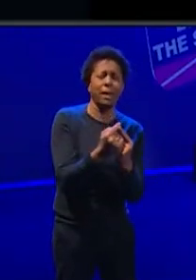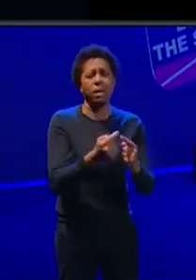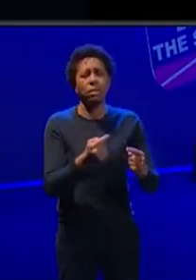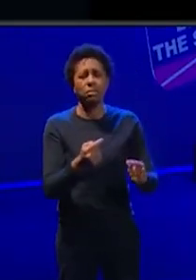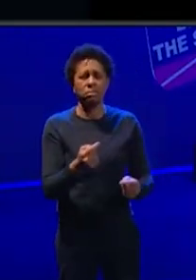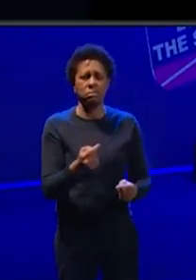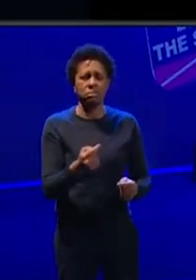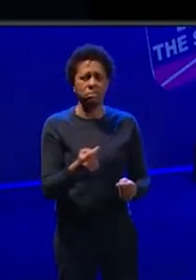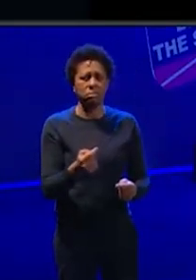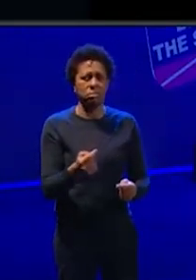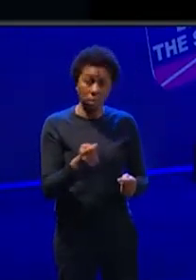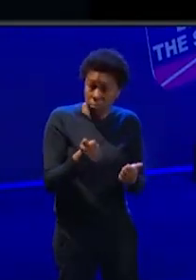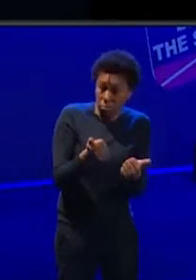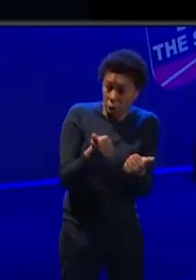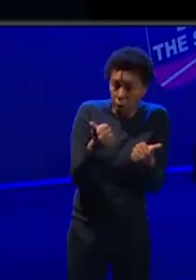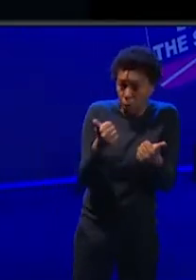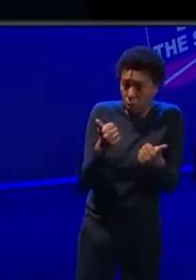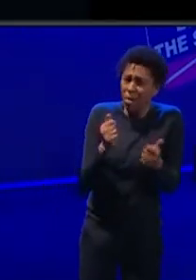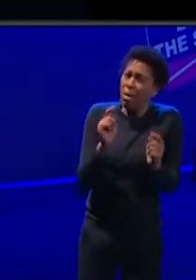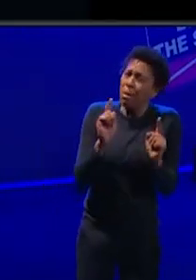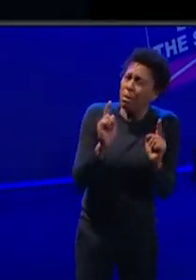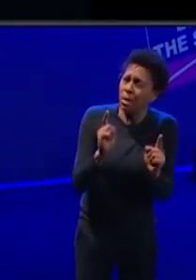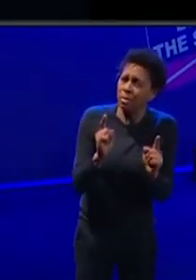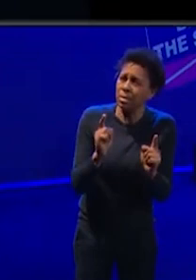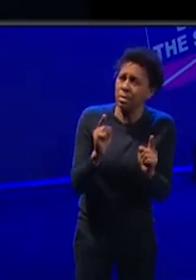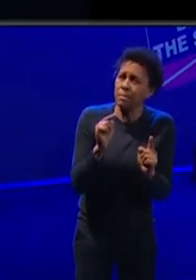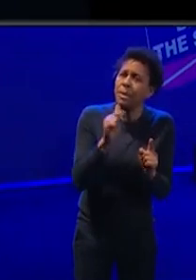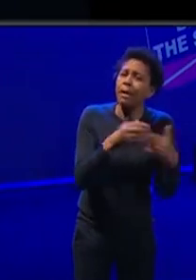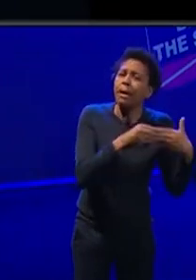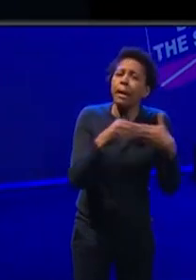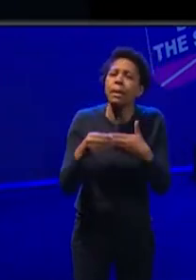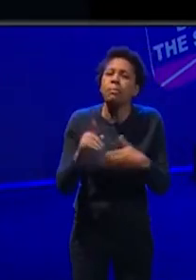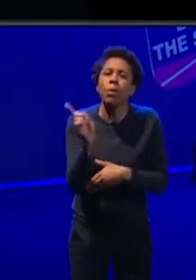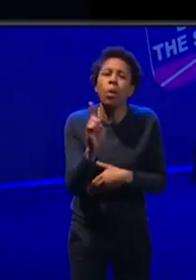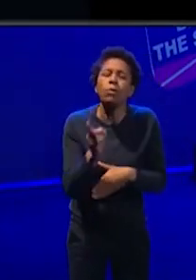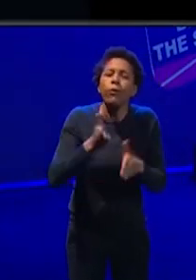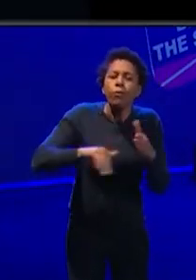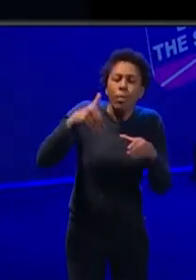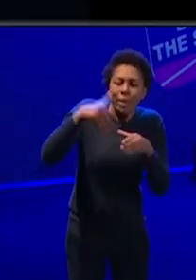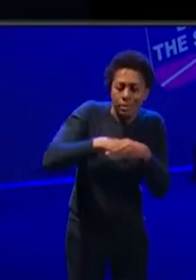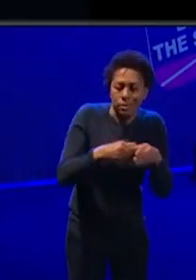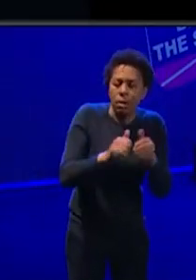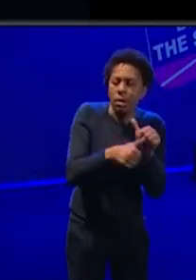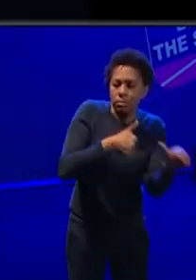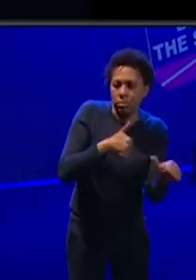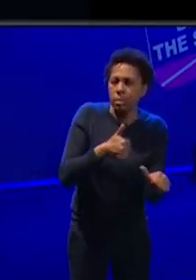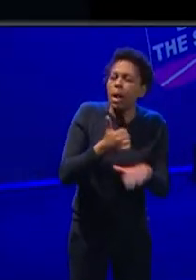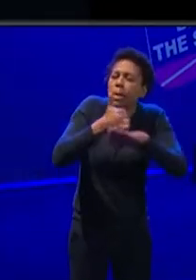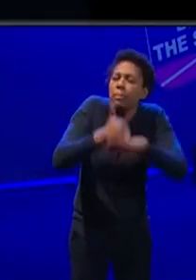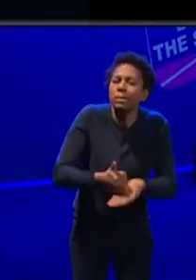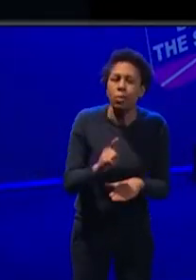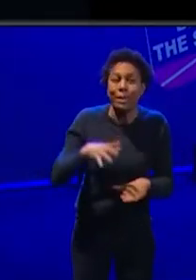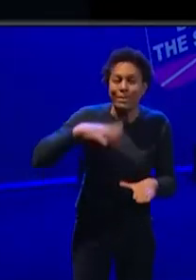blah, blah. And they are great events, they are great shows. But all those are industry-led, and the perpetuated thing about selling tickets.